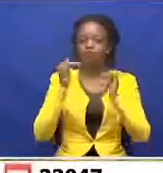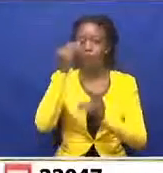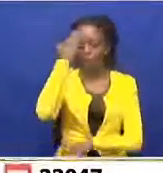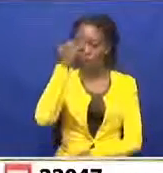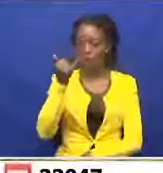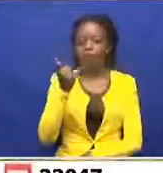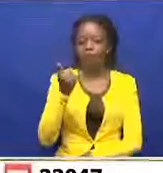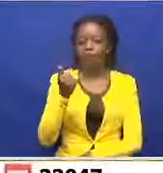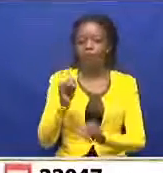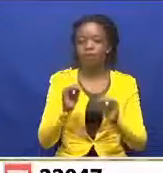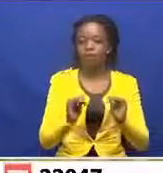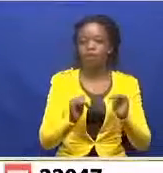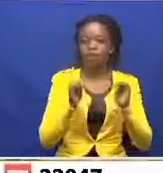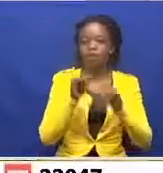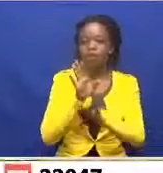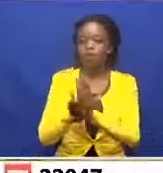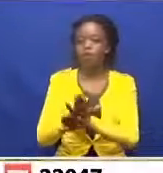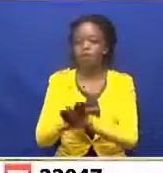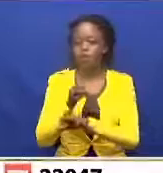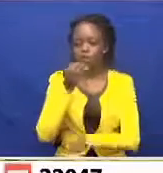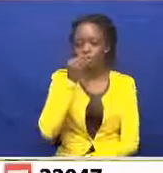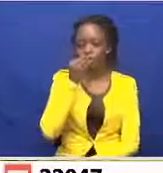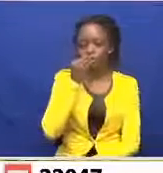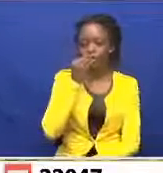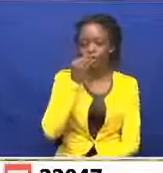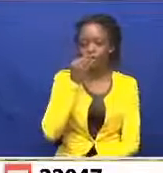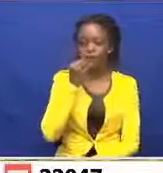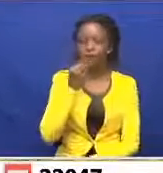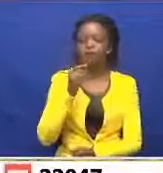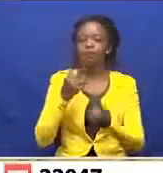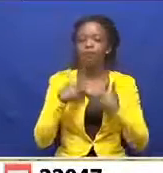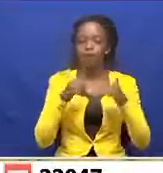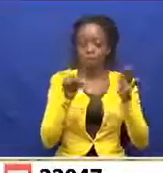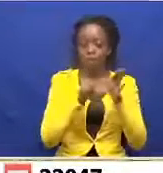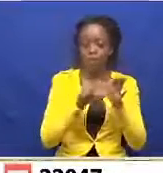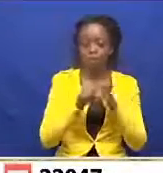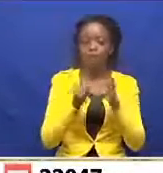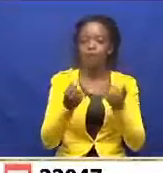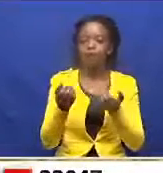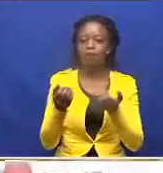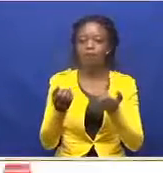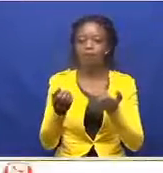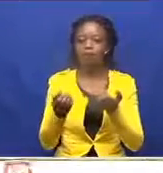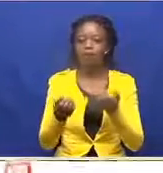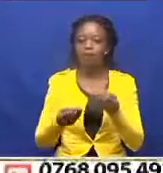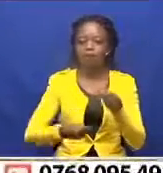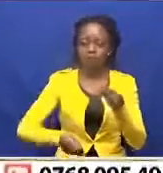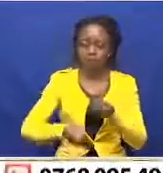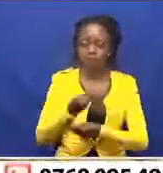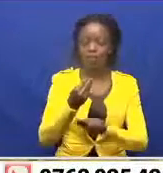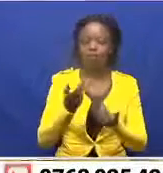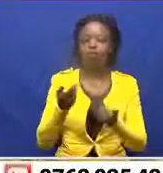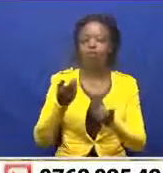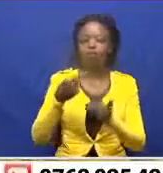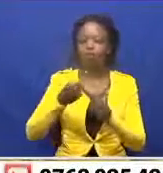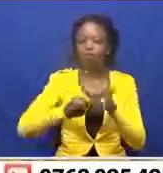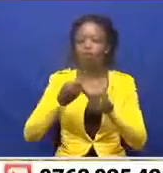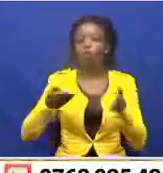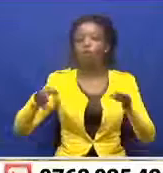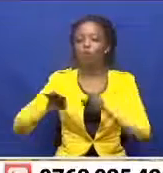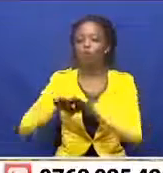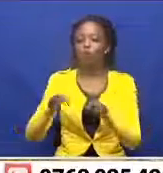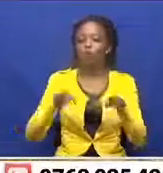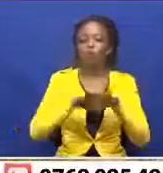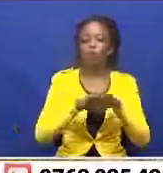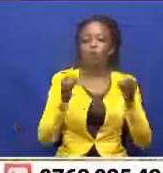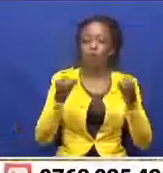an alternative to fish meal. So demand went up, but we had problems on the supply side because of course a lot of factories closed down. So what we did is